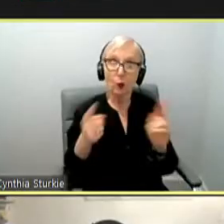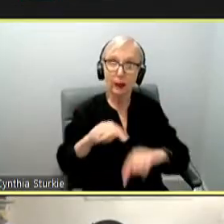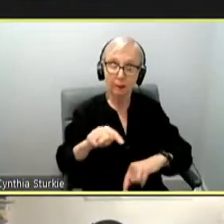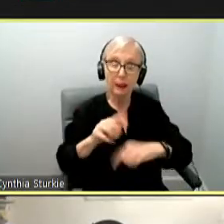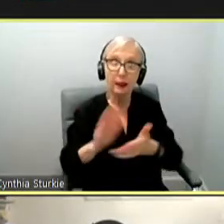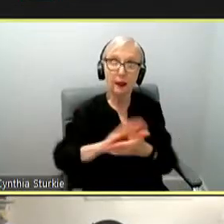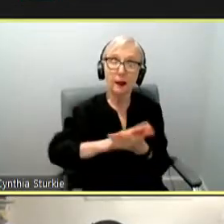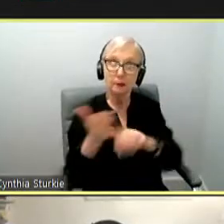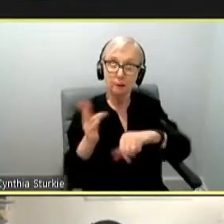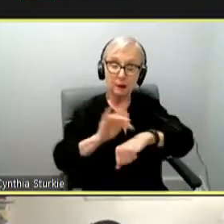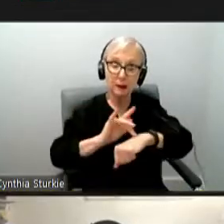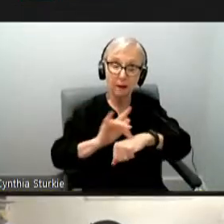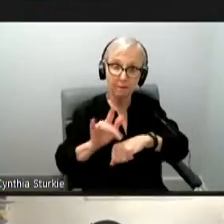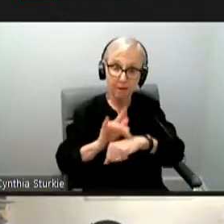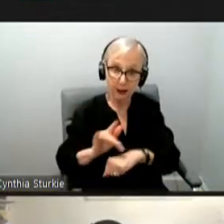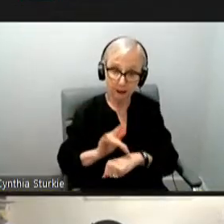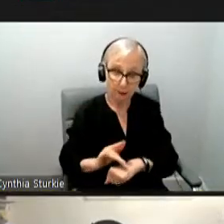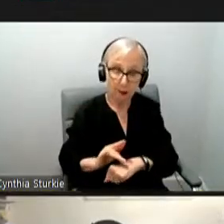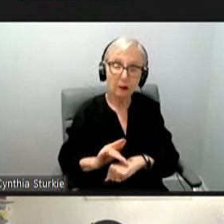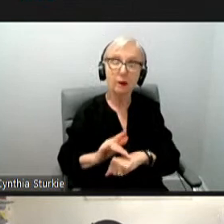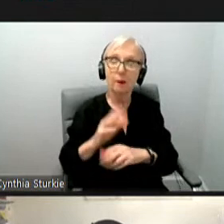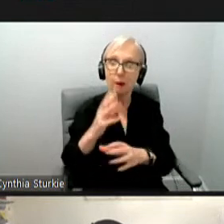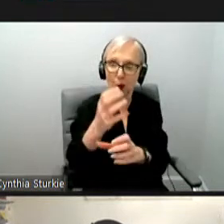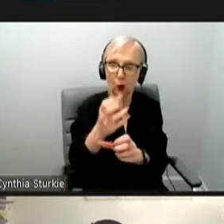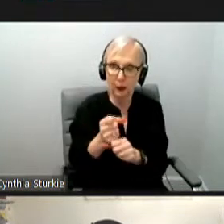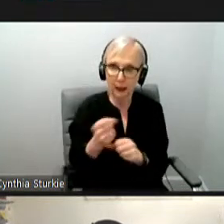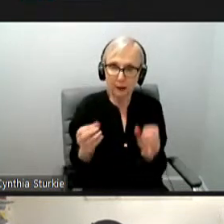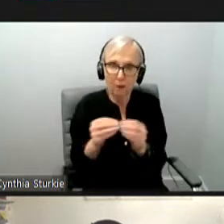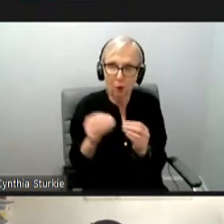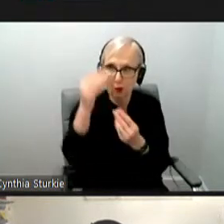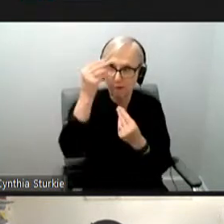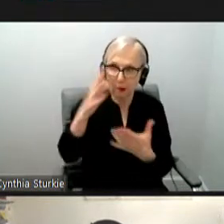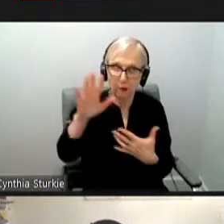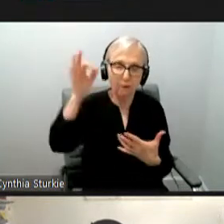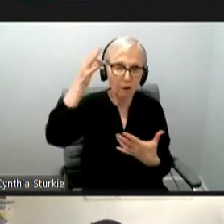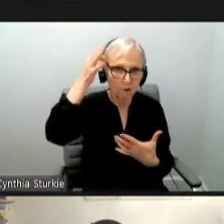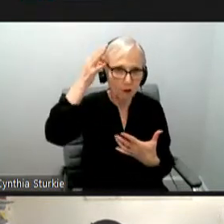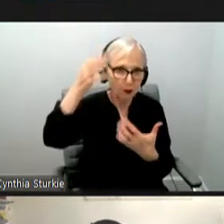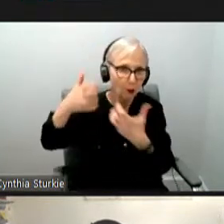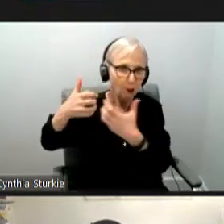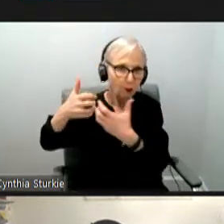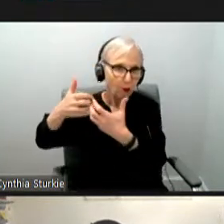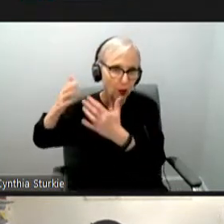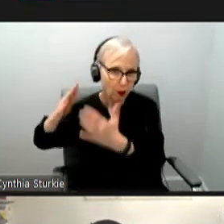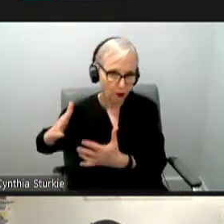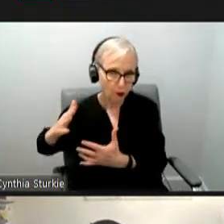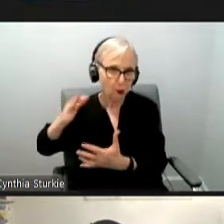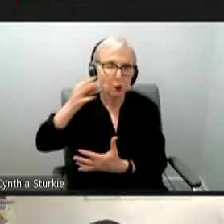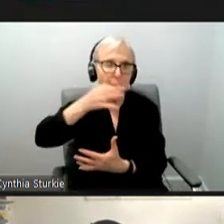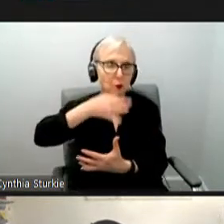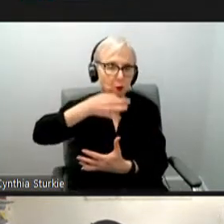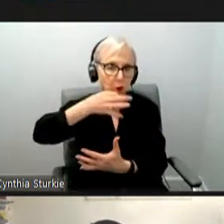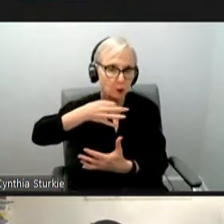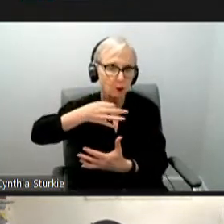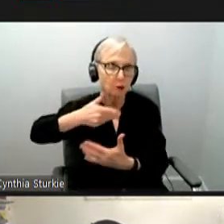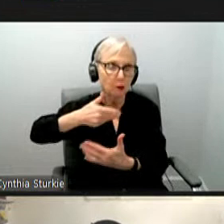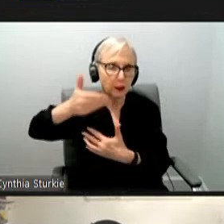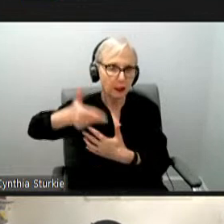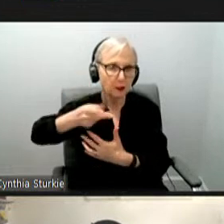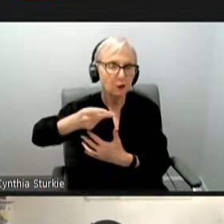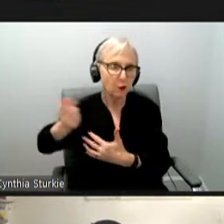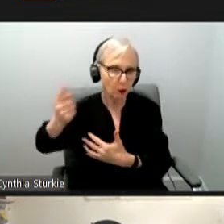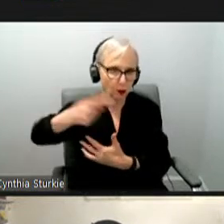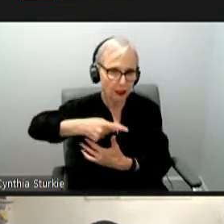initially. But we will get more information from our federal partners in the coming days about what will be available. And as soon as we have